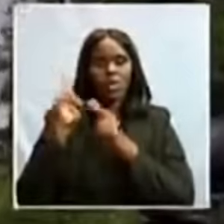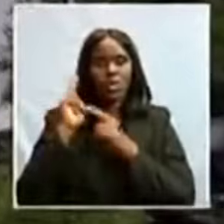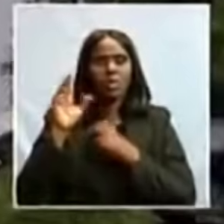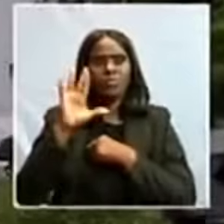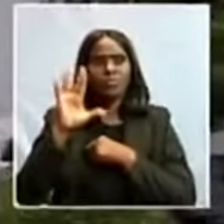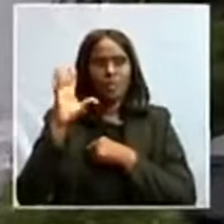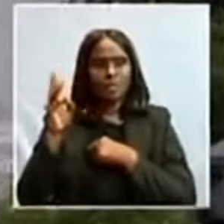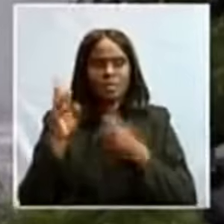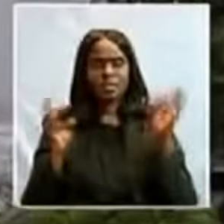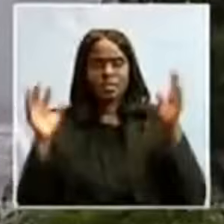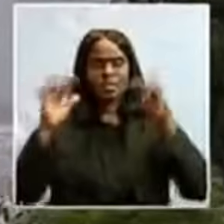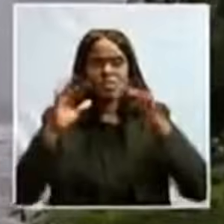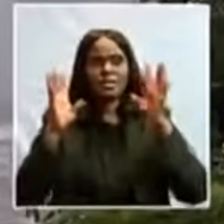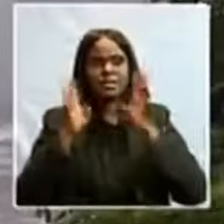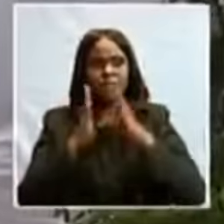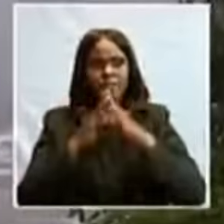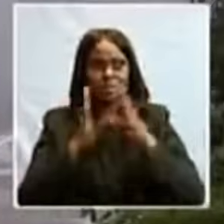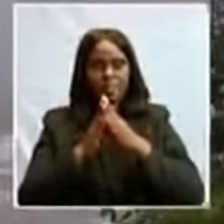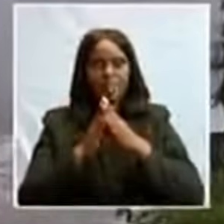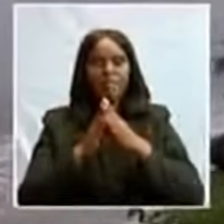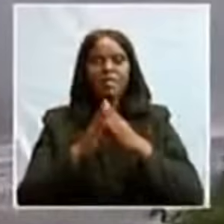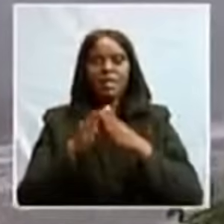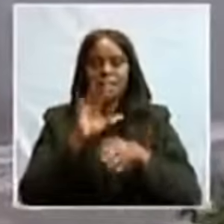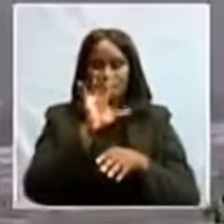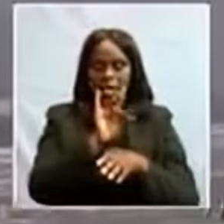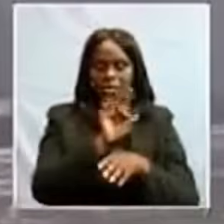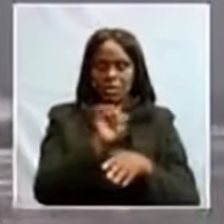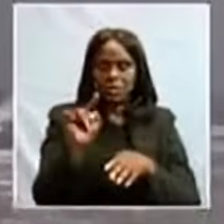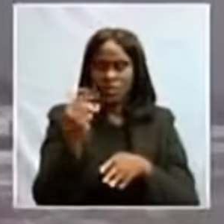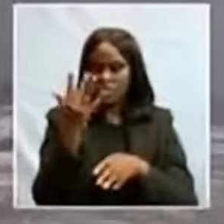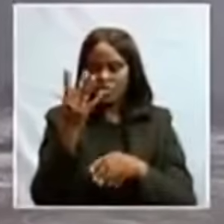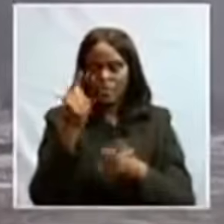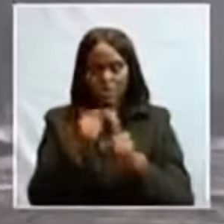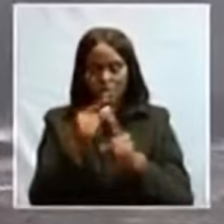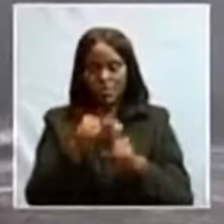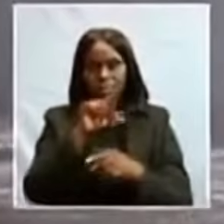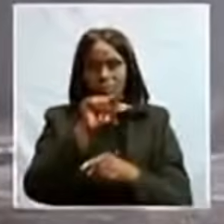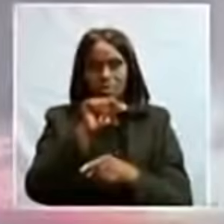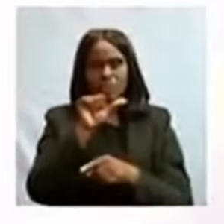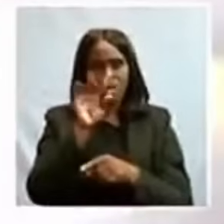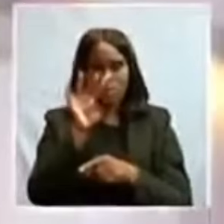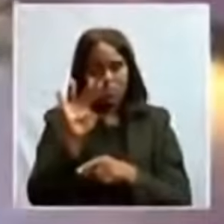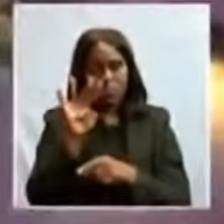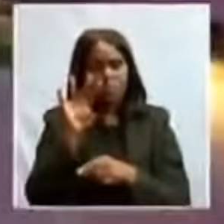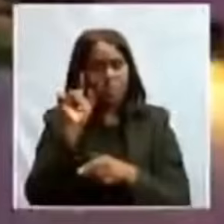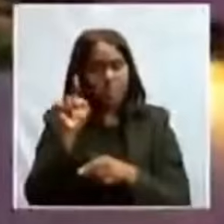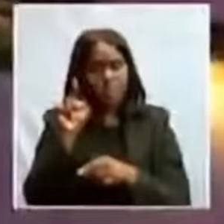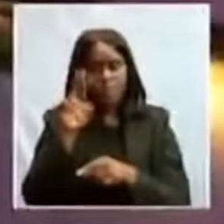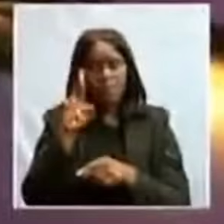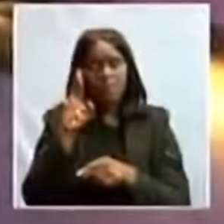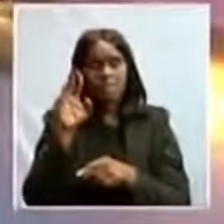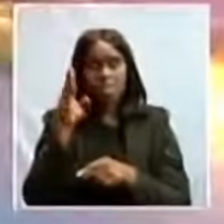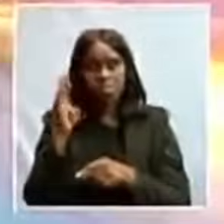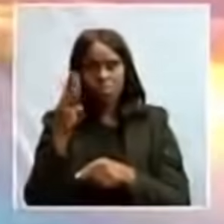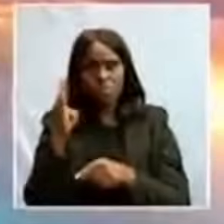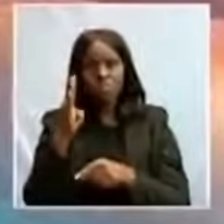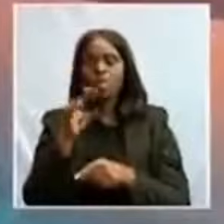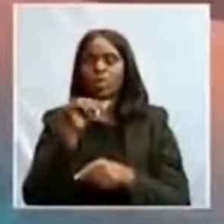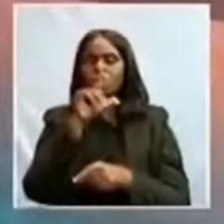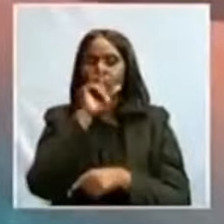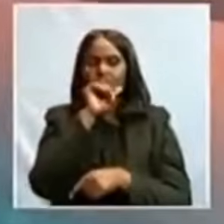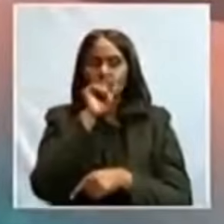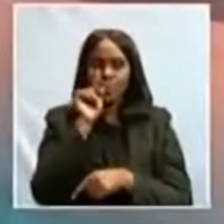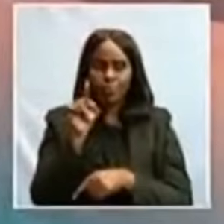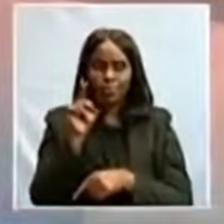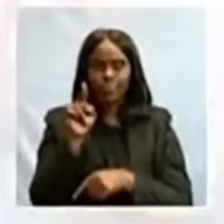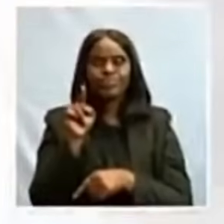56th Plenary Assembly session from the 8th to 15th December 2024 at the Radisson Blue Mosotunya Resort